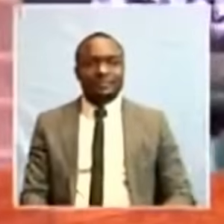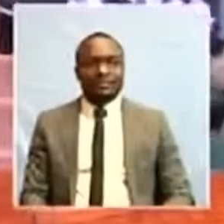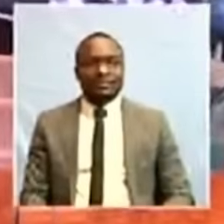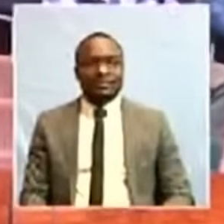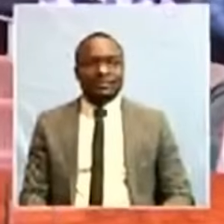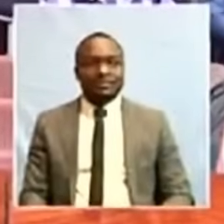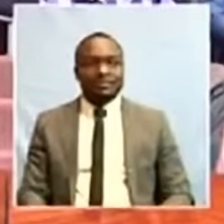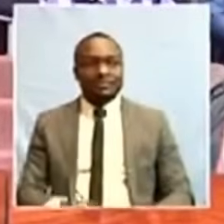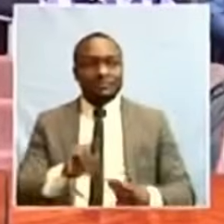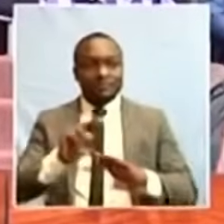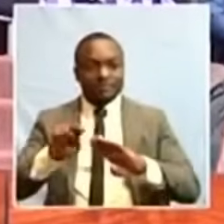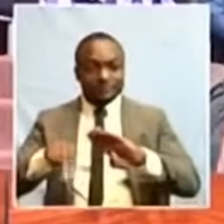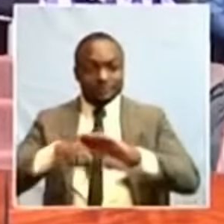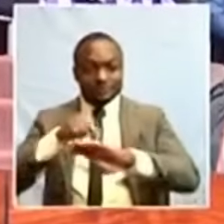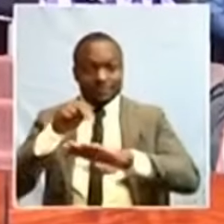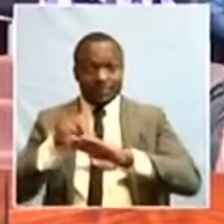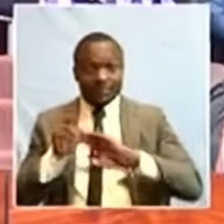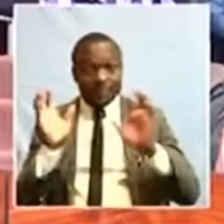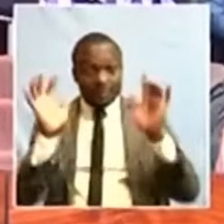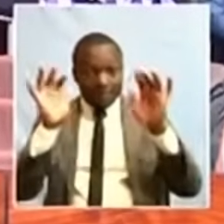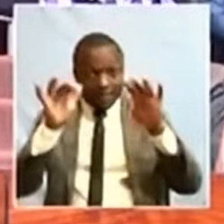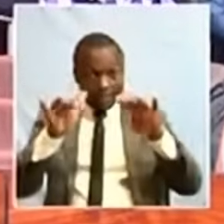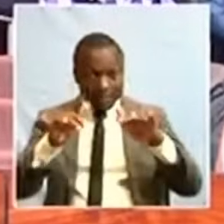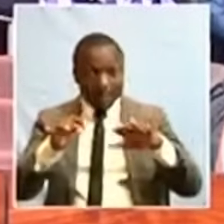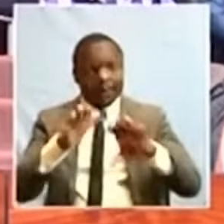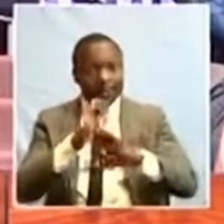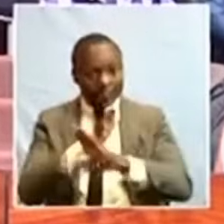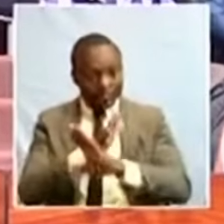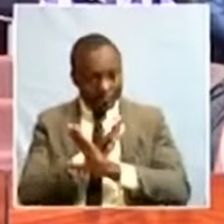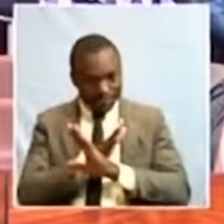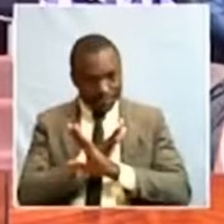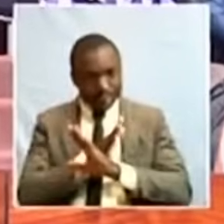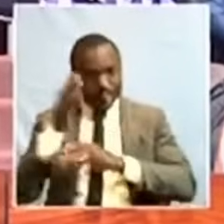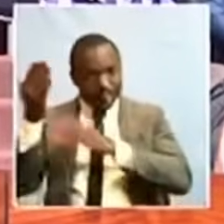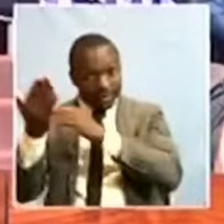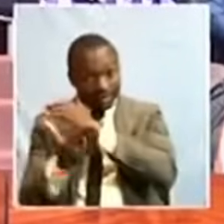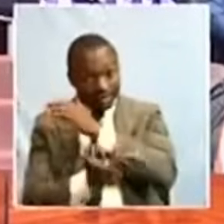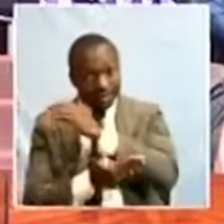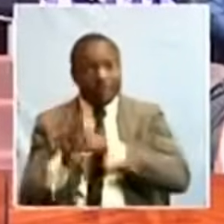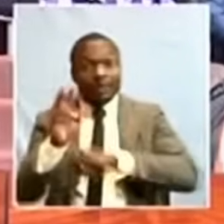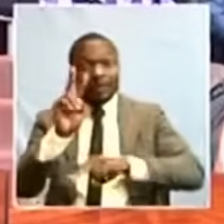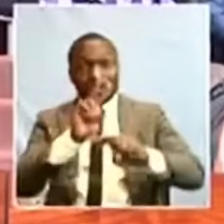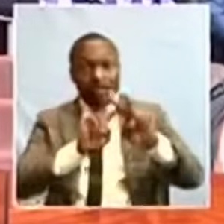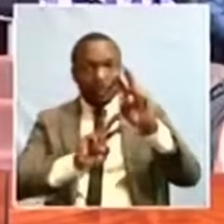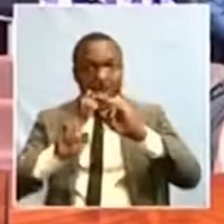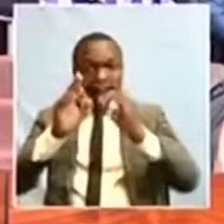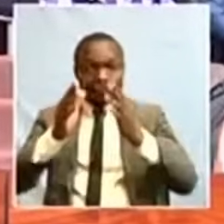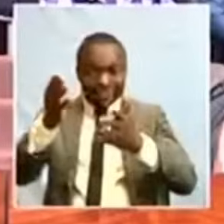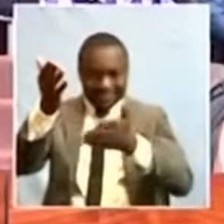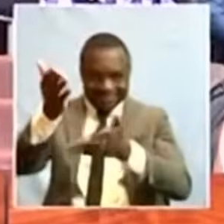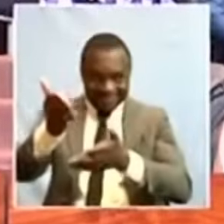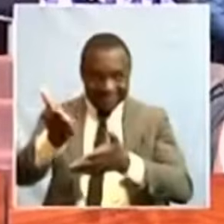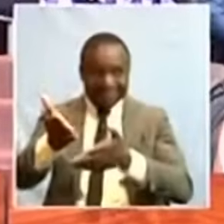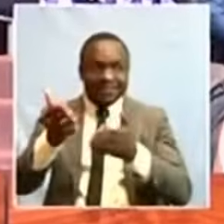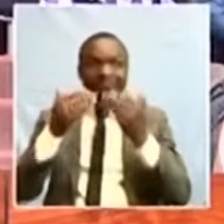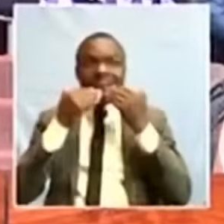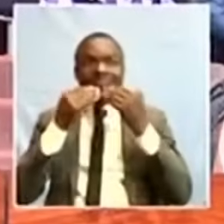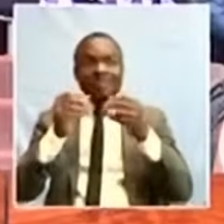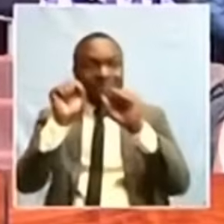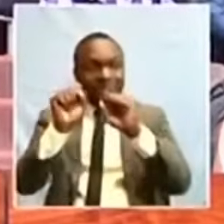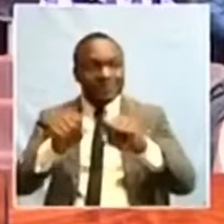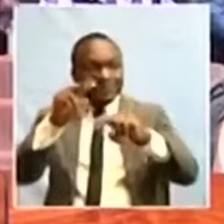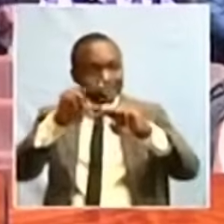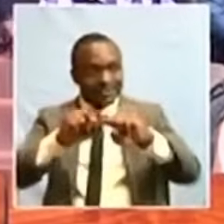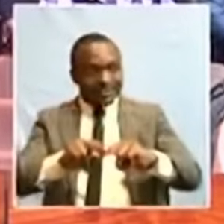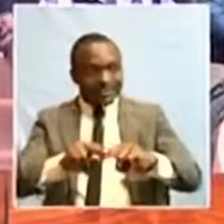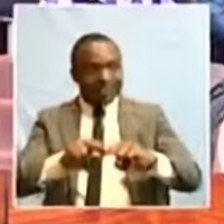On behalf of the National Assembly of Zambia, I warmly welcome our visitor in our midst. I thank you. You may take